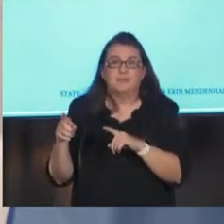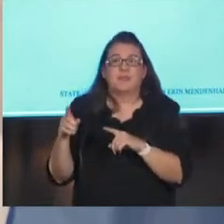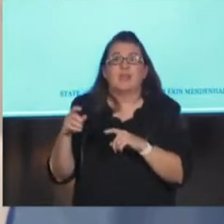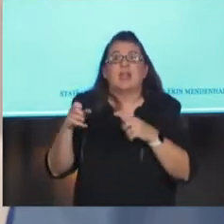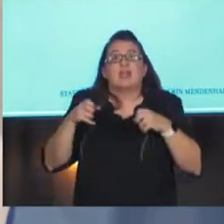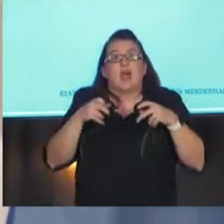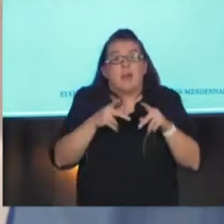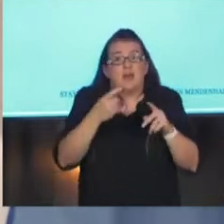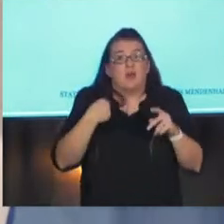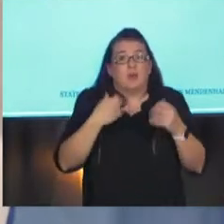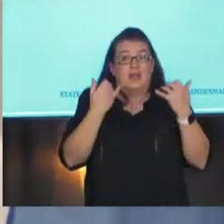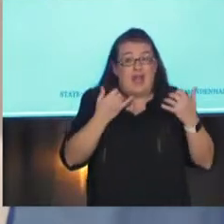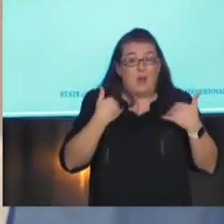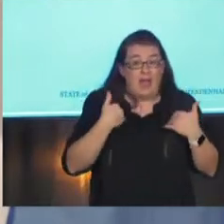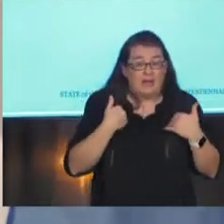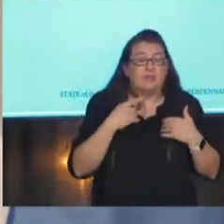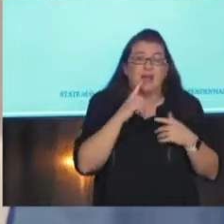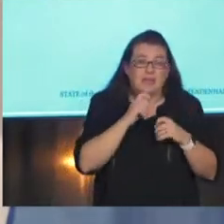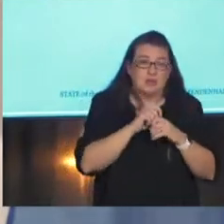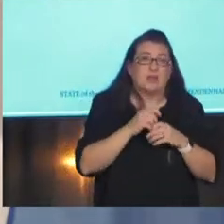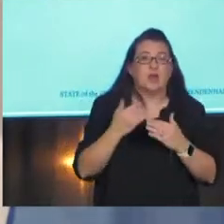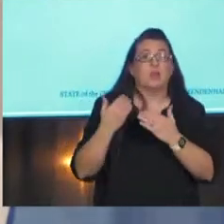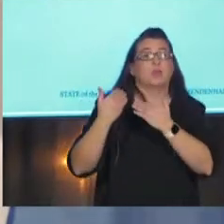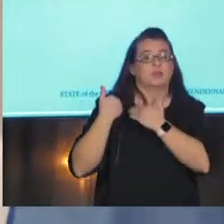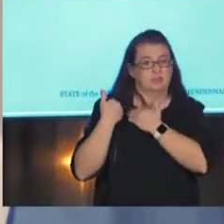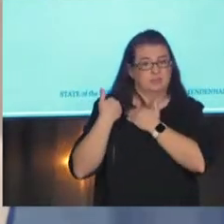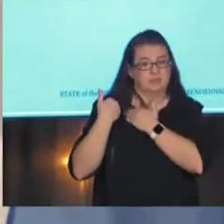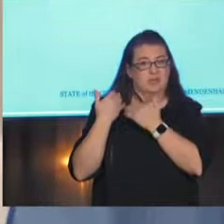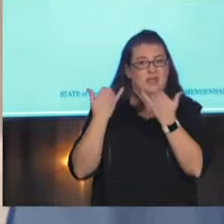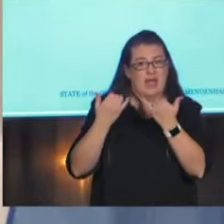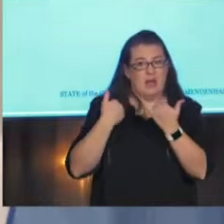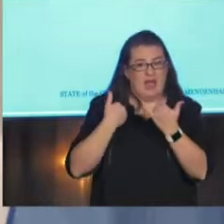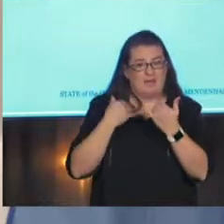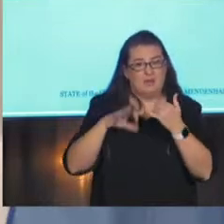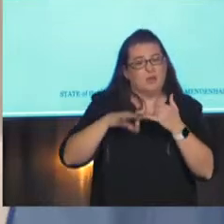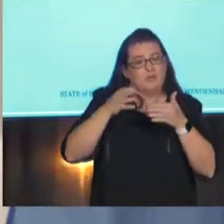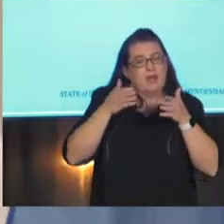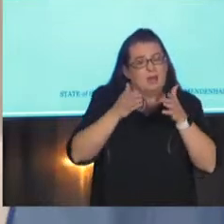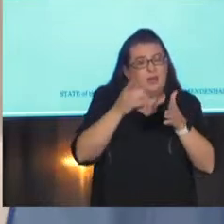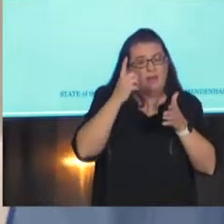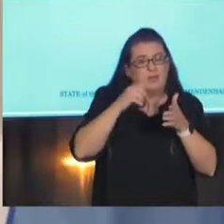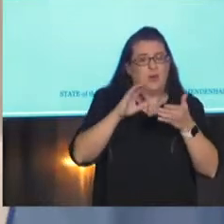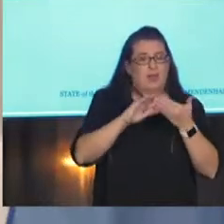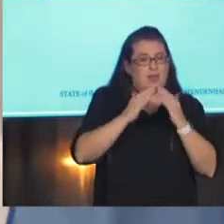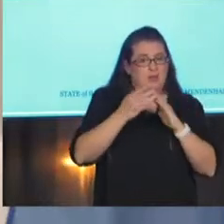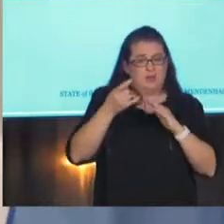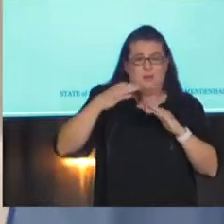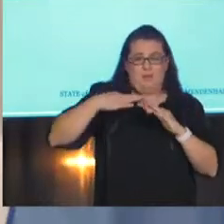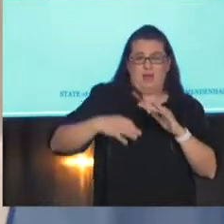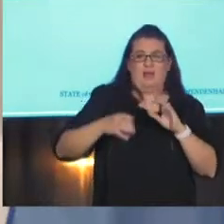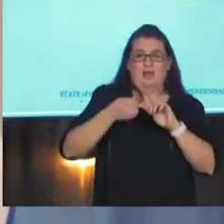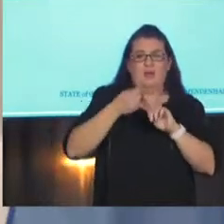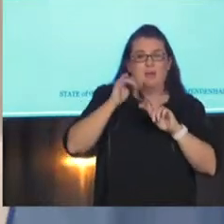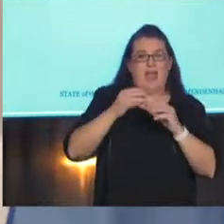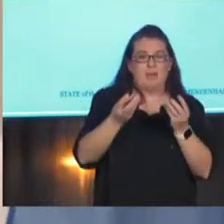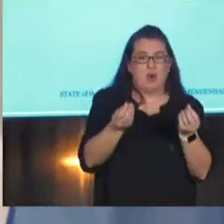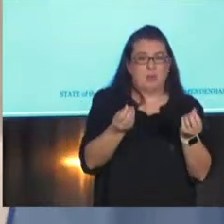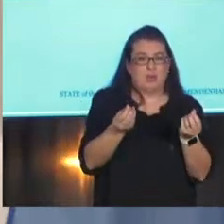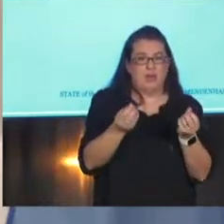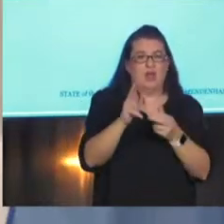have, actually the responsibility that we have, is to find a way for the community to benefit from the